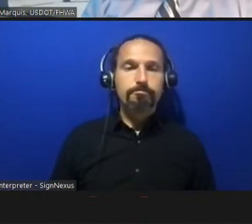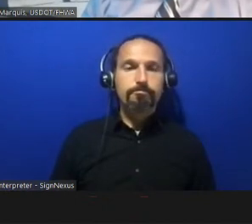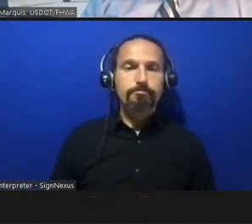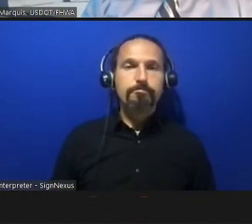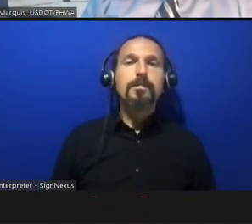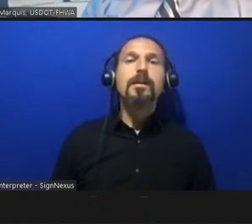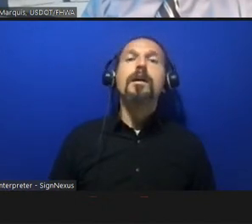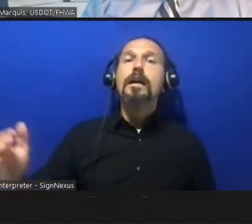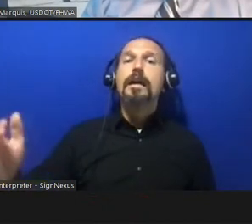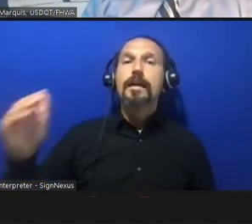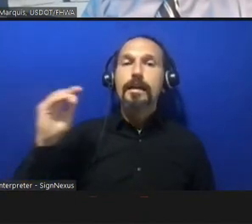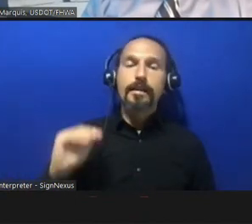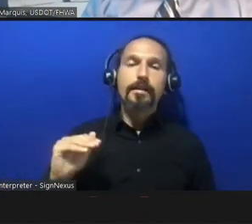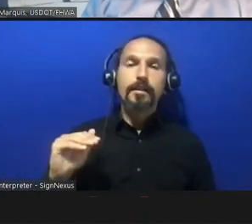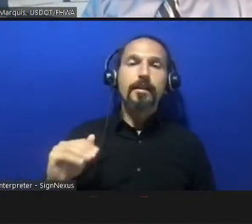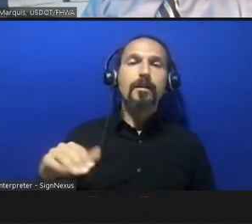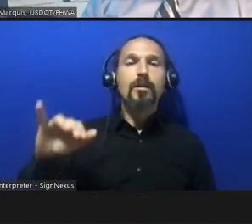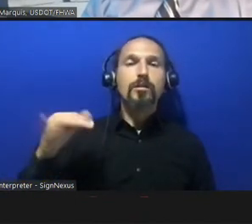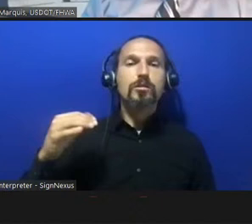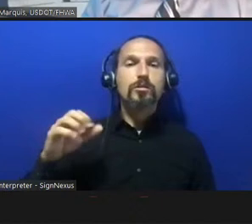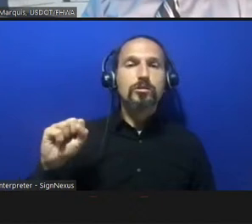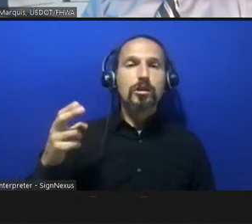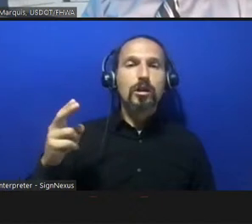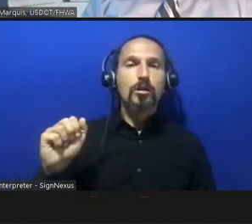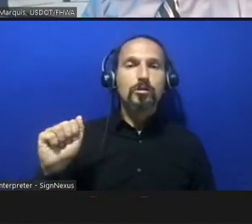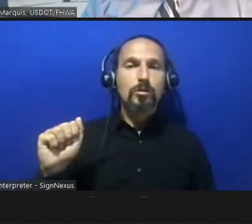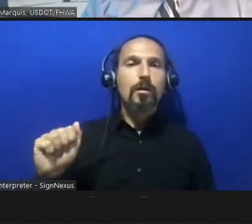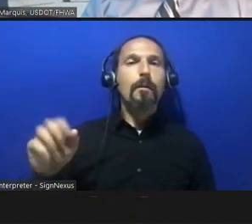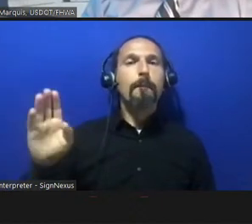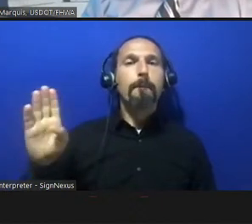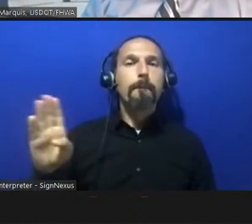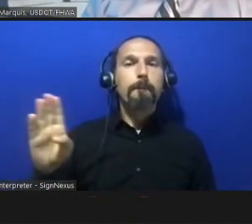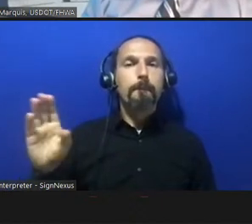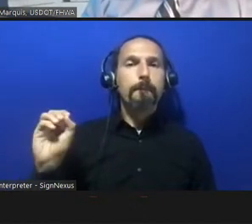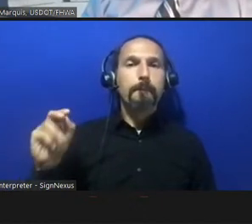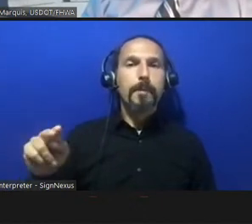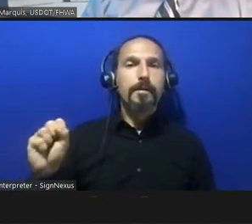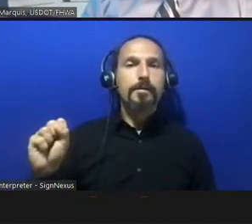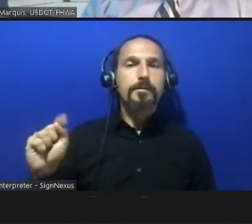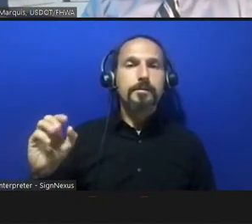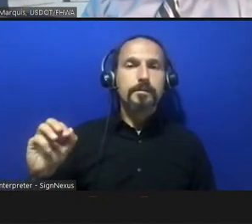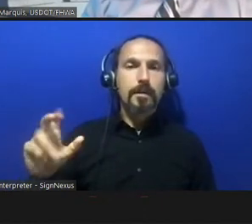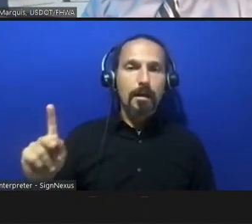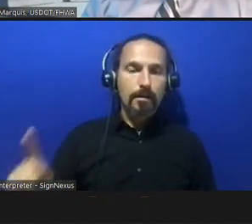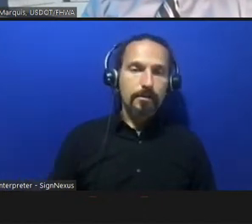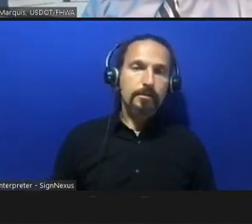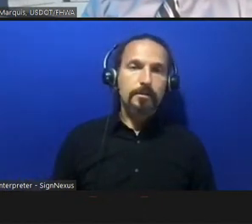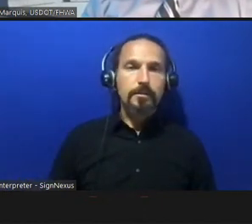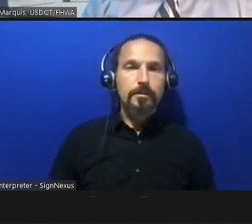our next speaker is joshua beinstock followed by michael murray